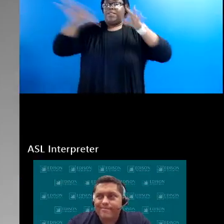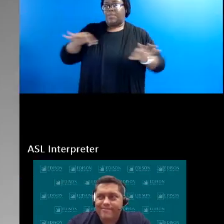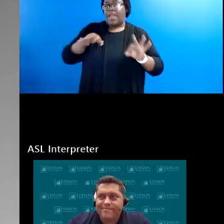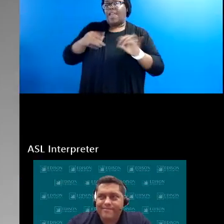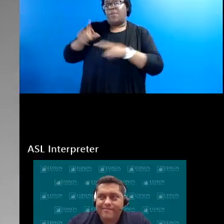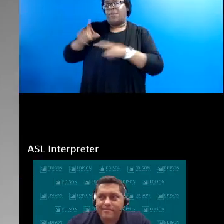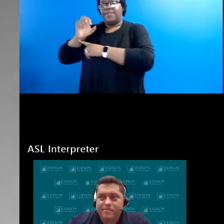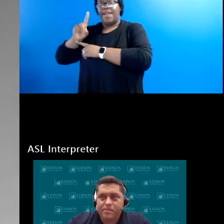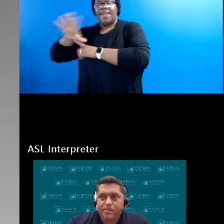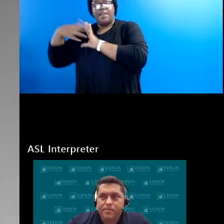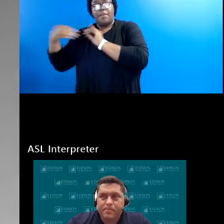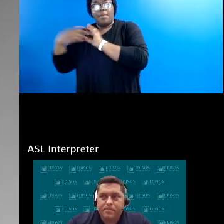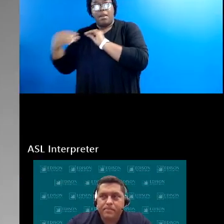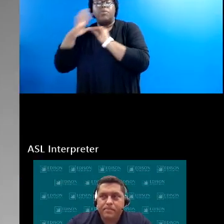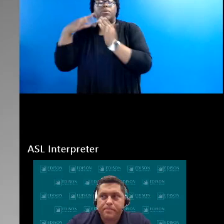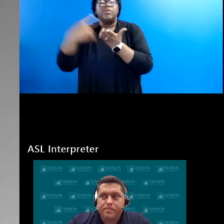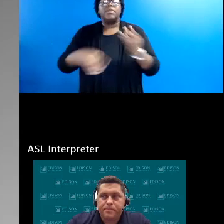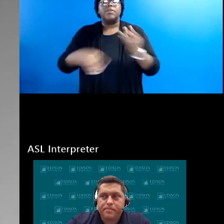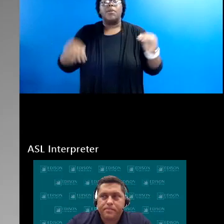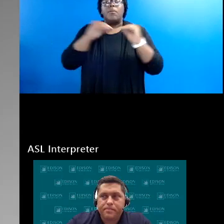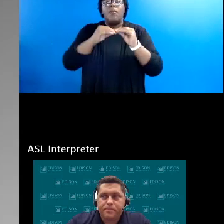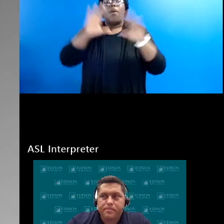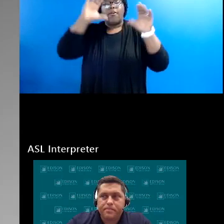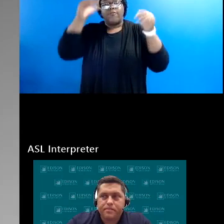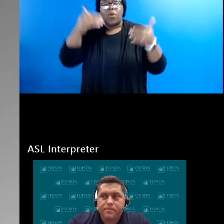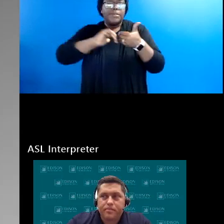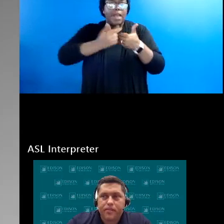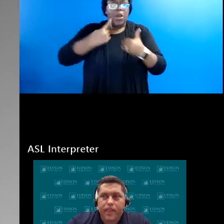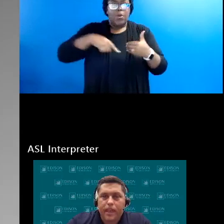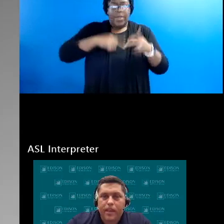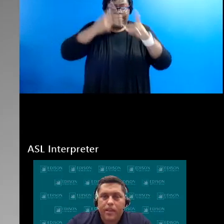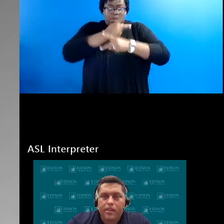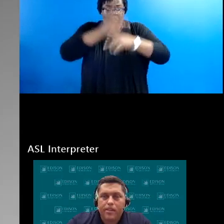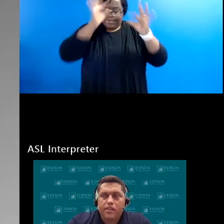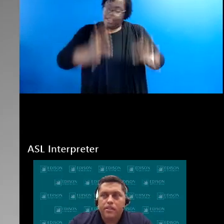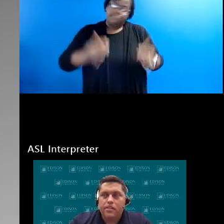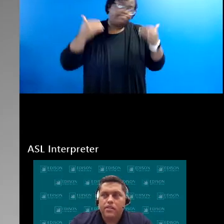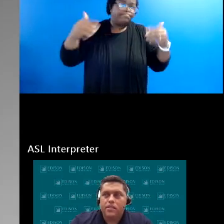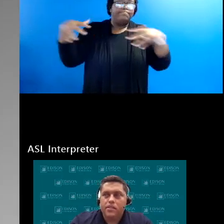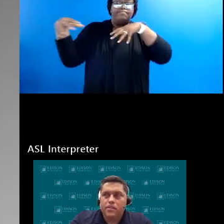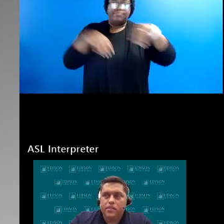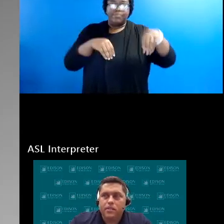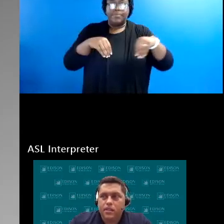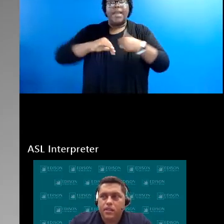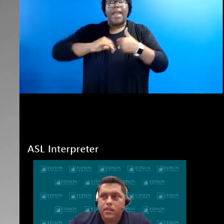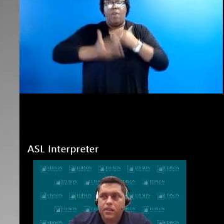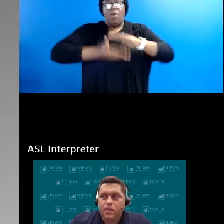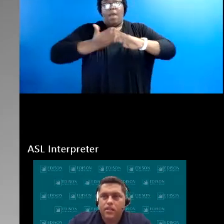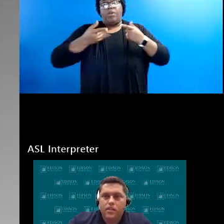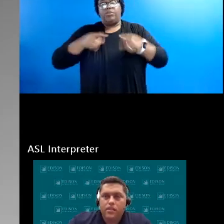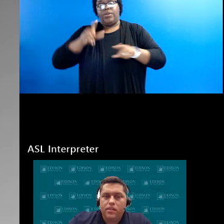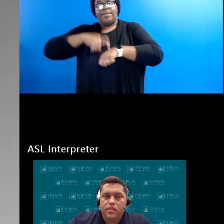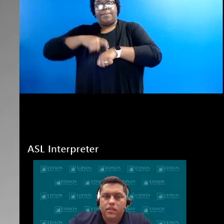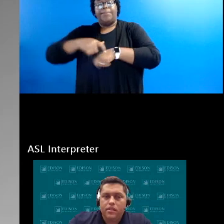with a little more discussion of how it is that we come to our decisions and how we operate during PSPS